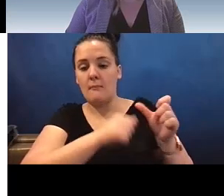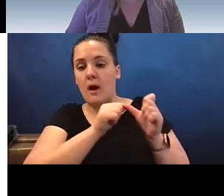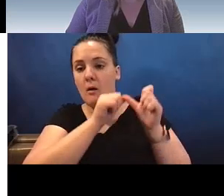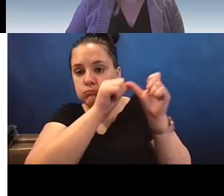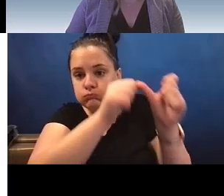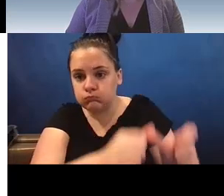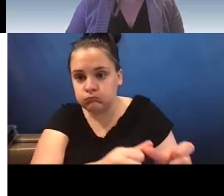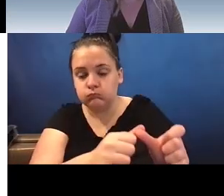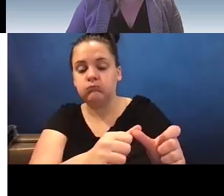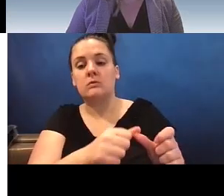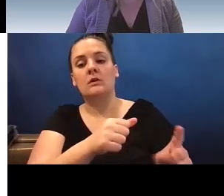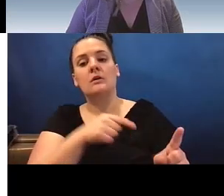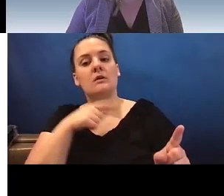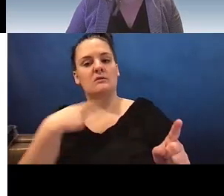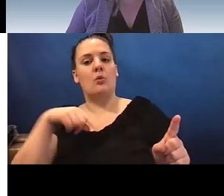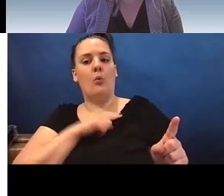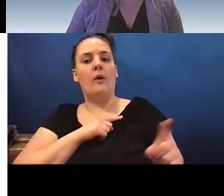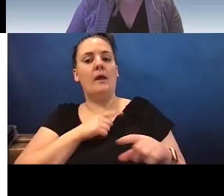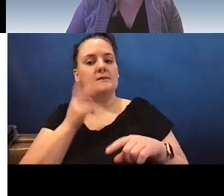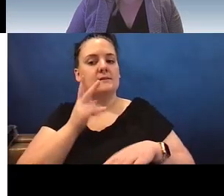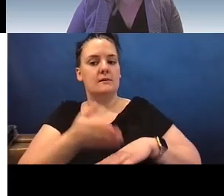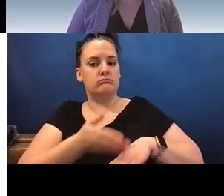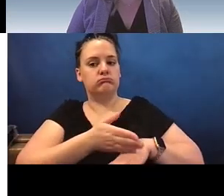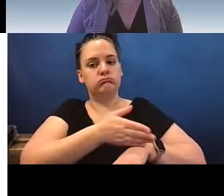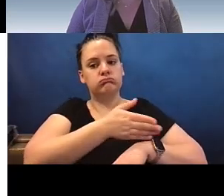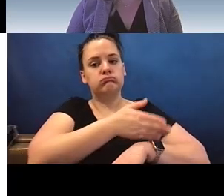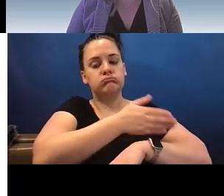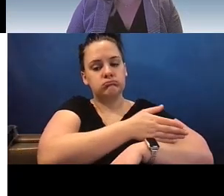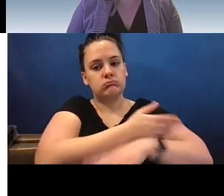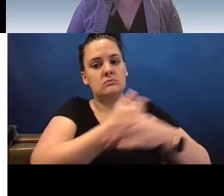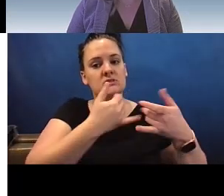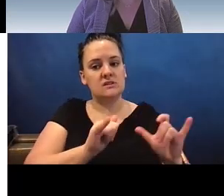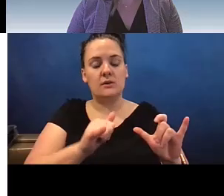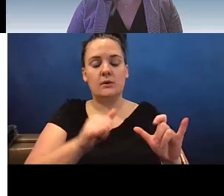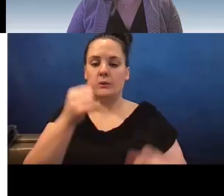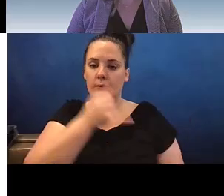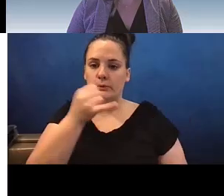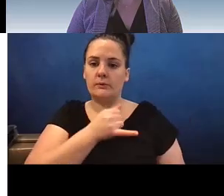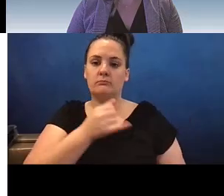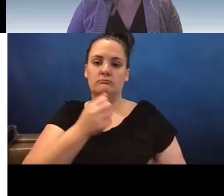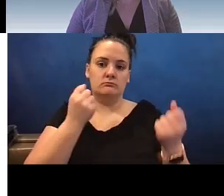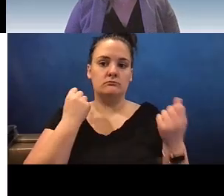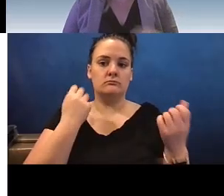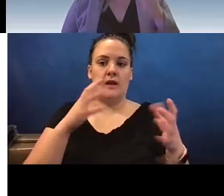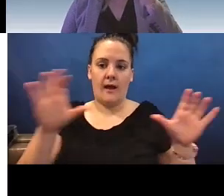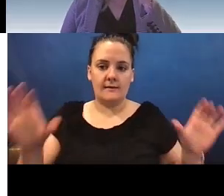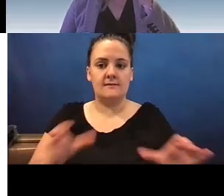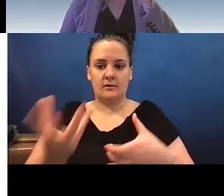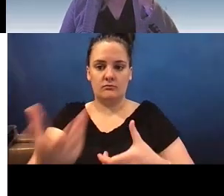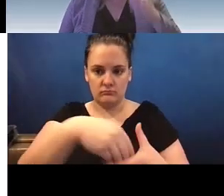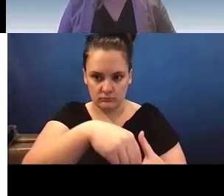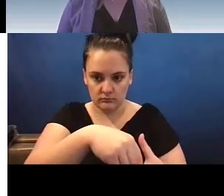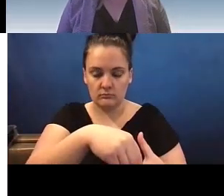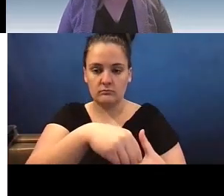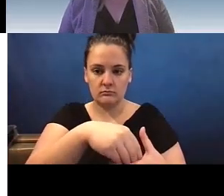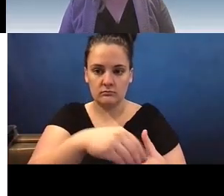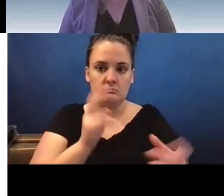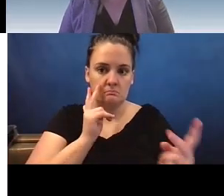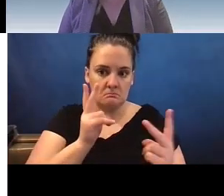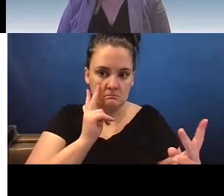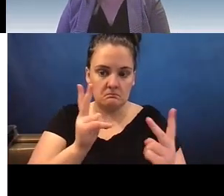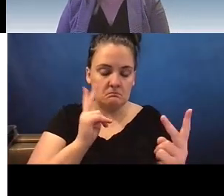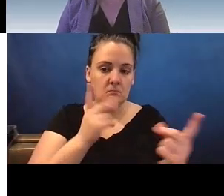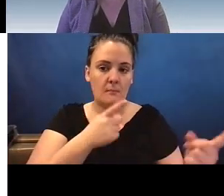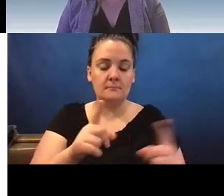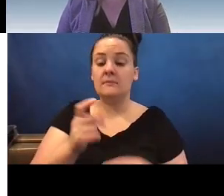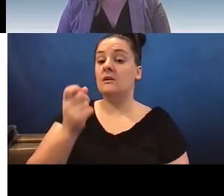the 5-year program. There have been and continues to be robust activity and engagement. There are exciting results